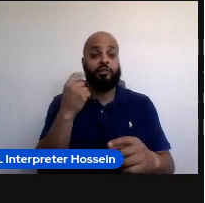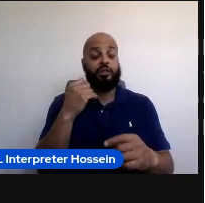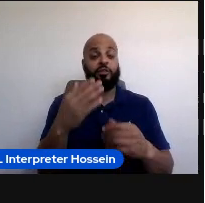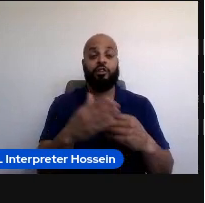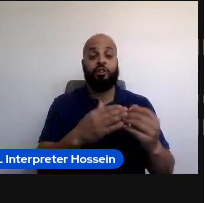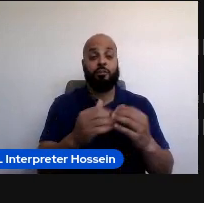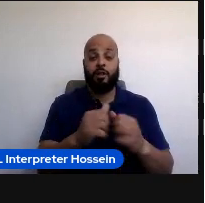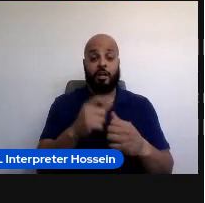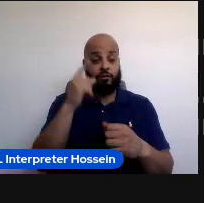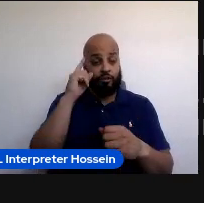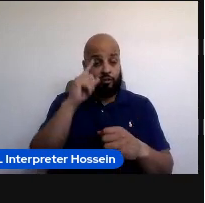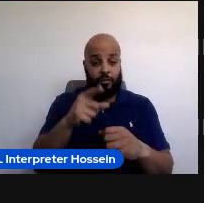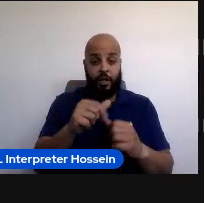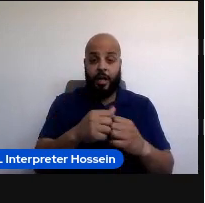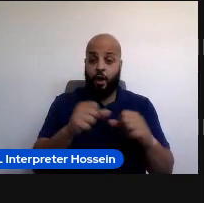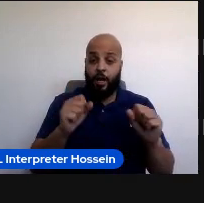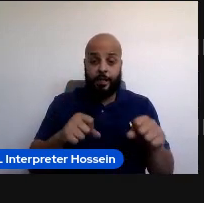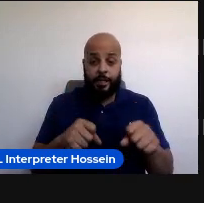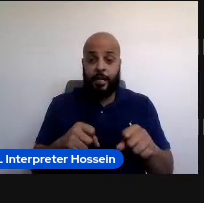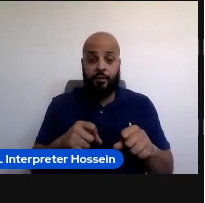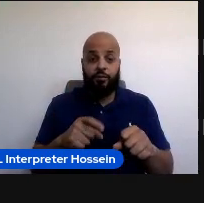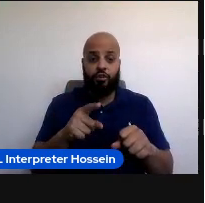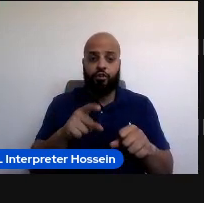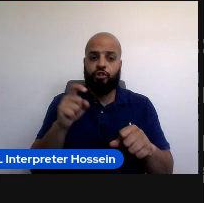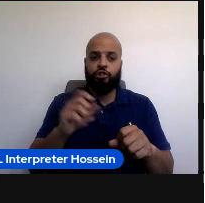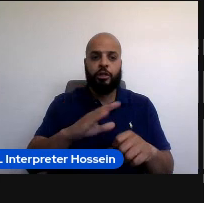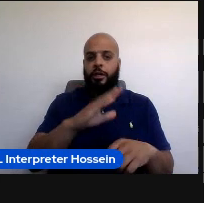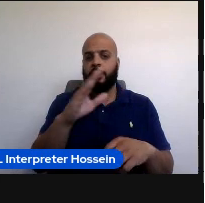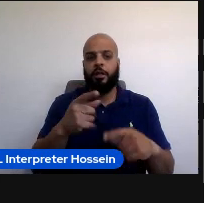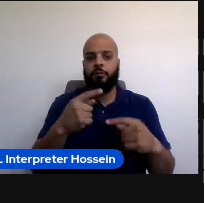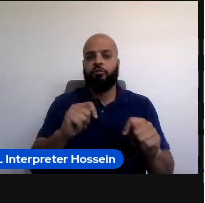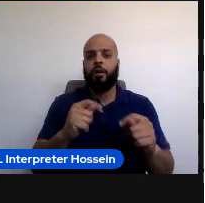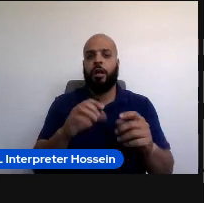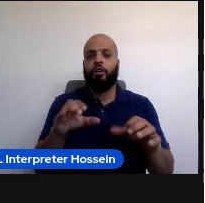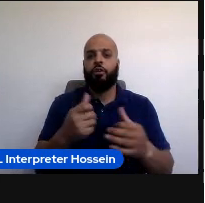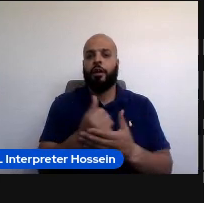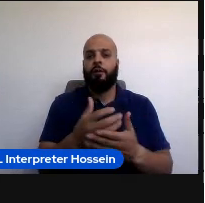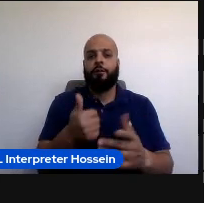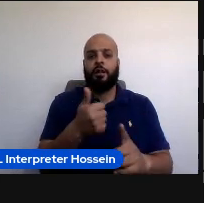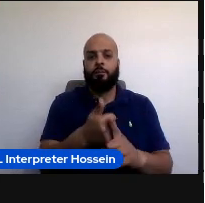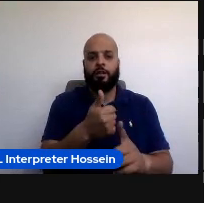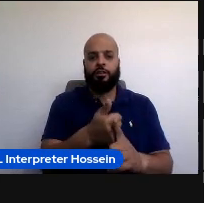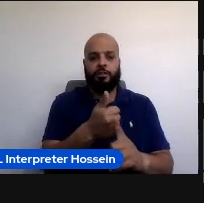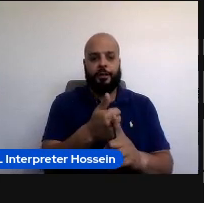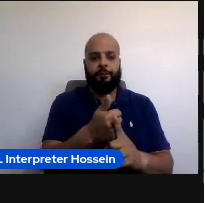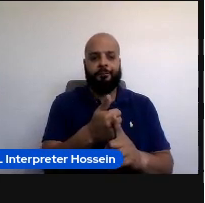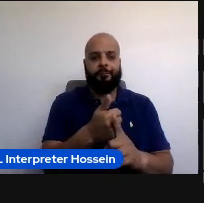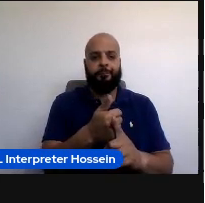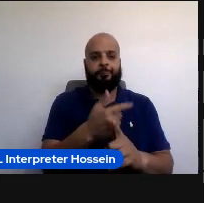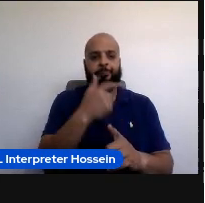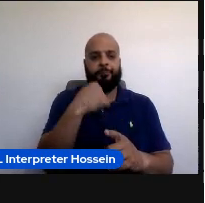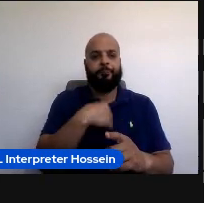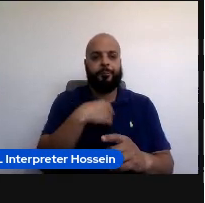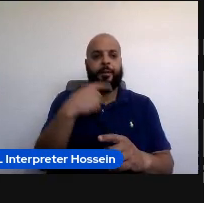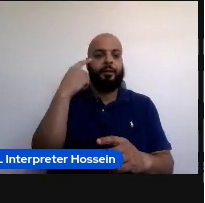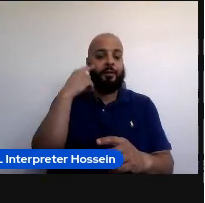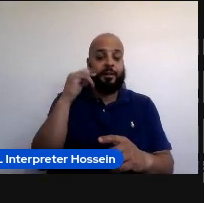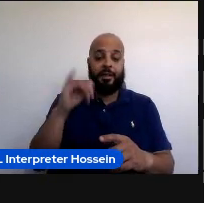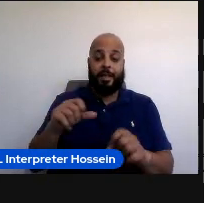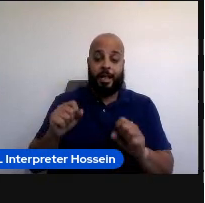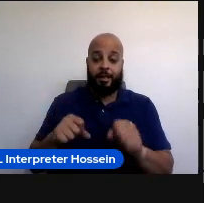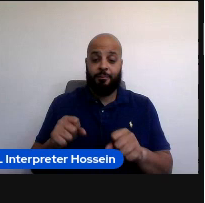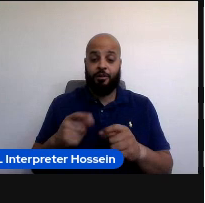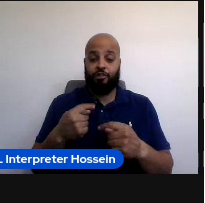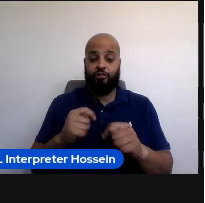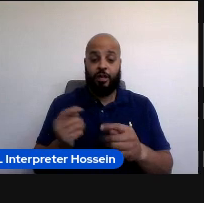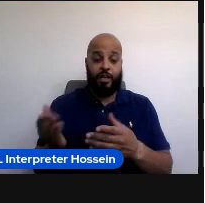how smart you are or how capable you are, you should never try to do everything by yourself. Because I think that ability to